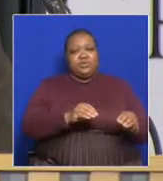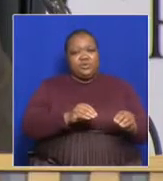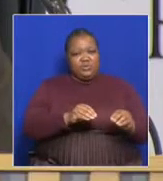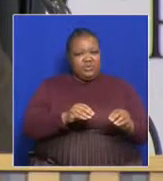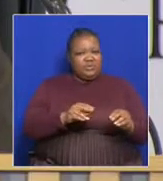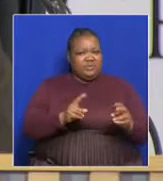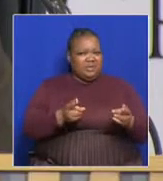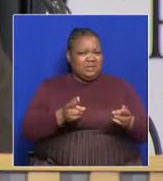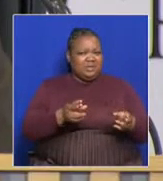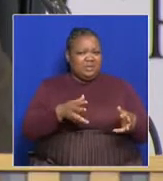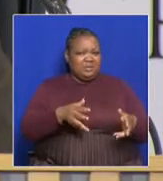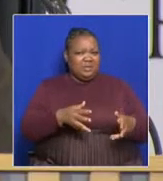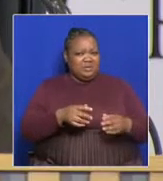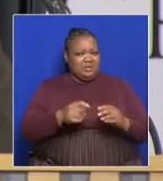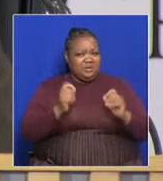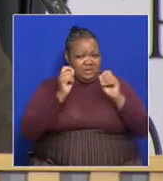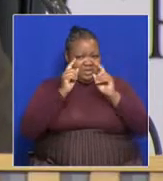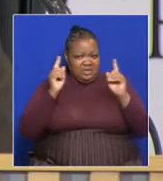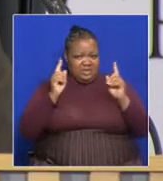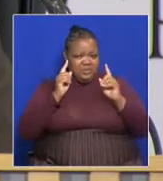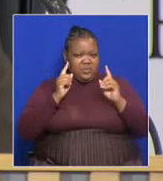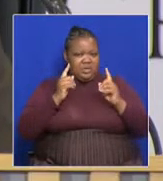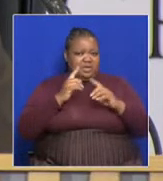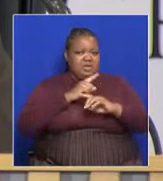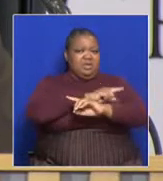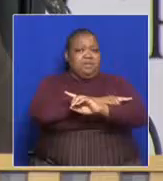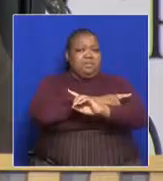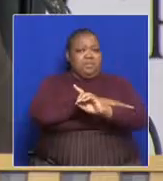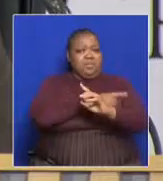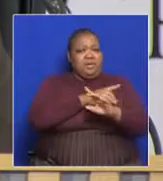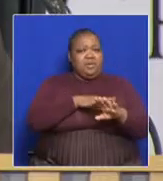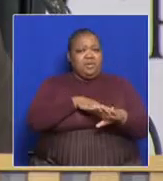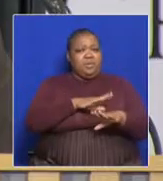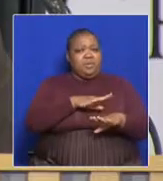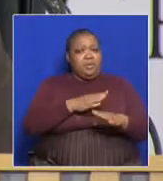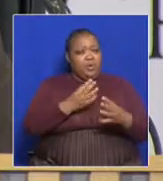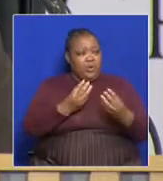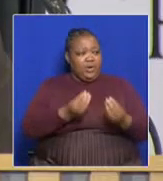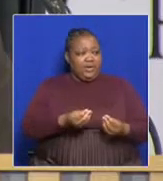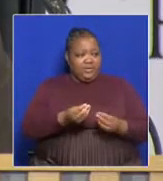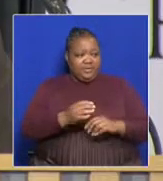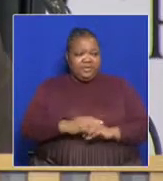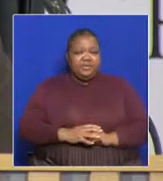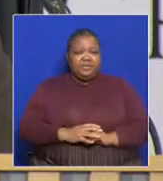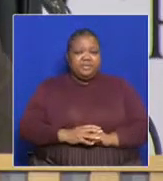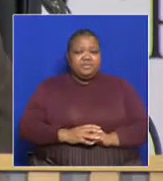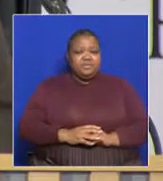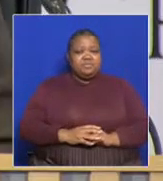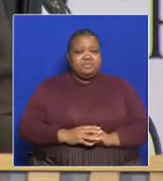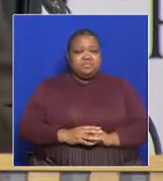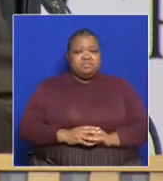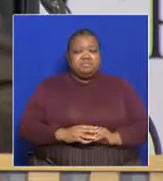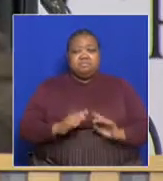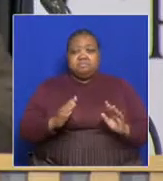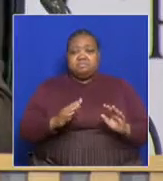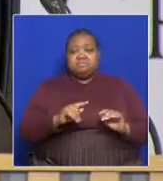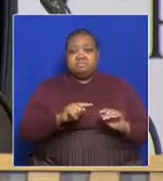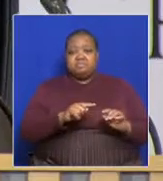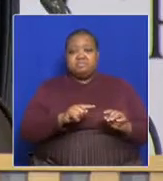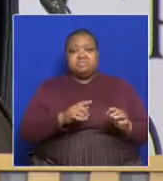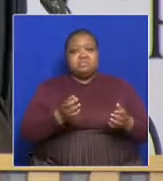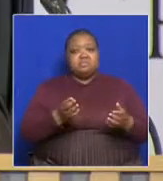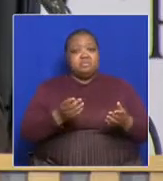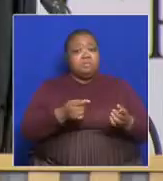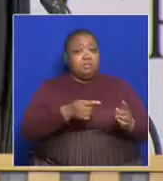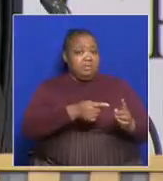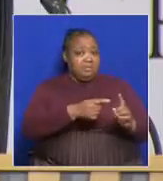of that. He's got more influence, and I left it in his hands. And also, just to comment on the